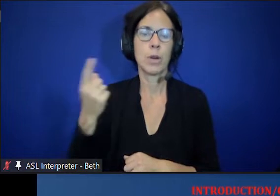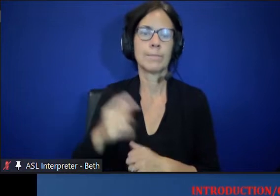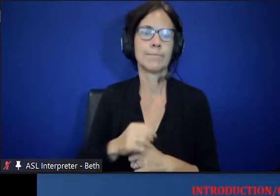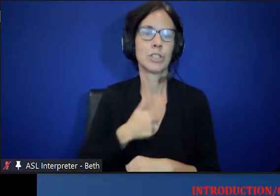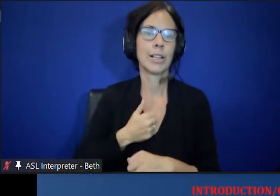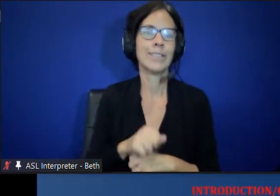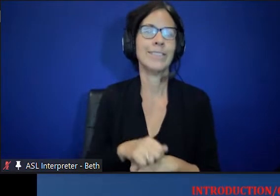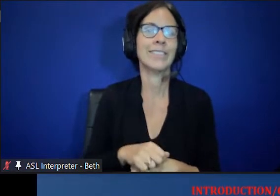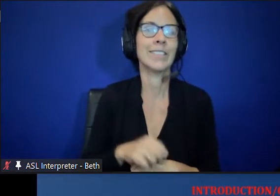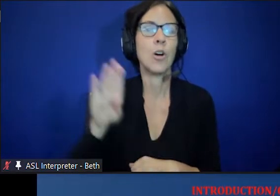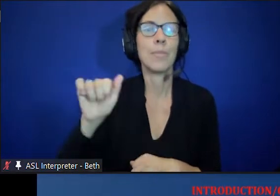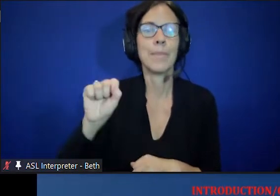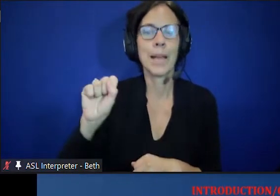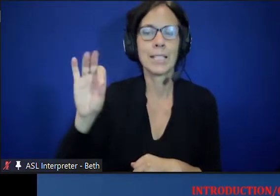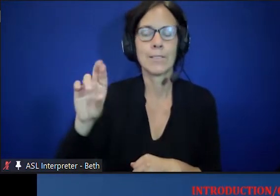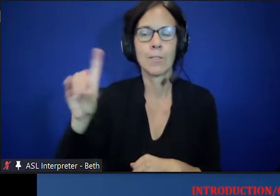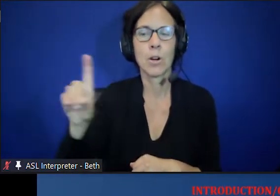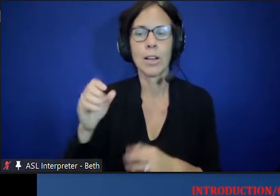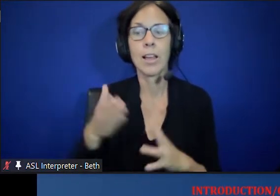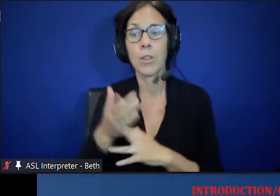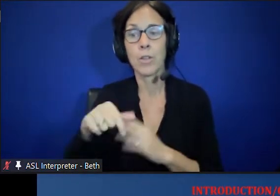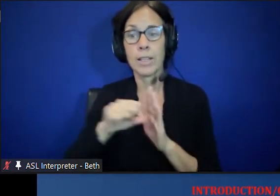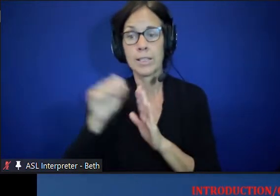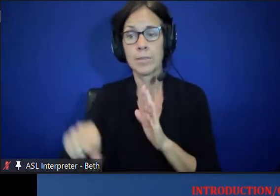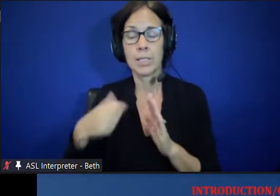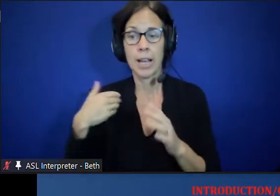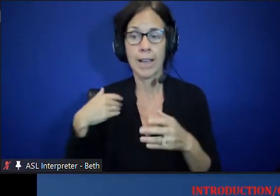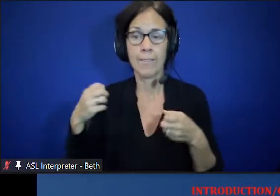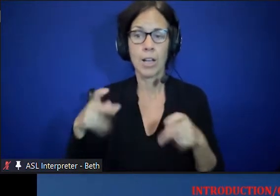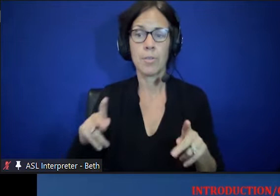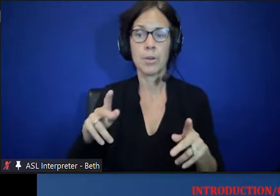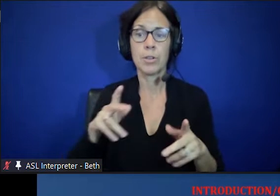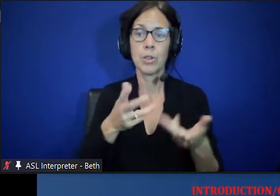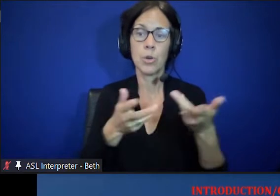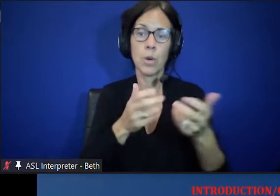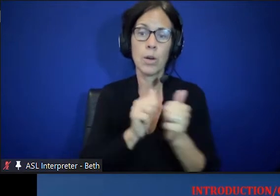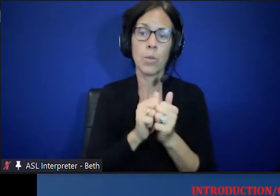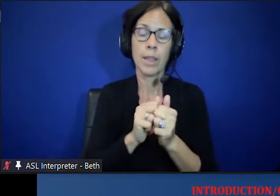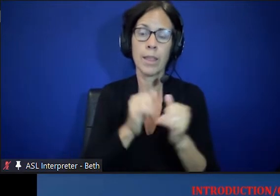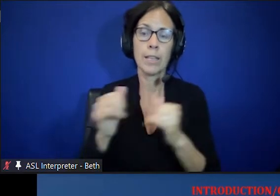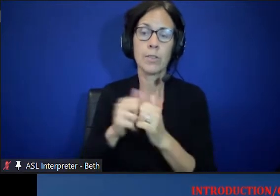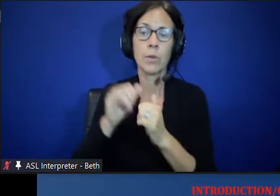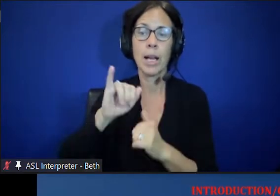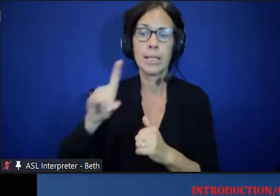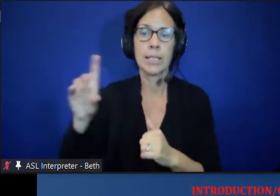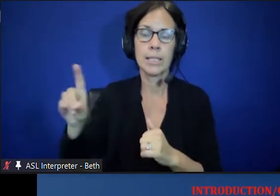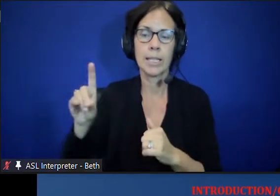Alrighty, so throughout the semester, I had the opportunity to work with individuals with IDD, which is